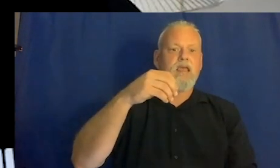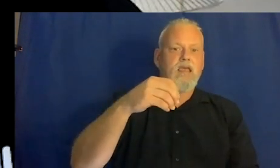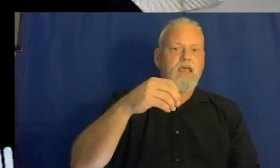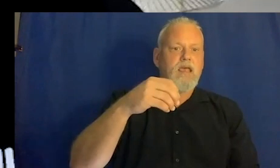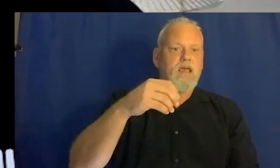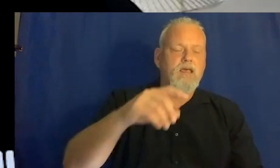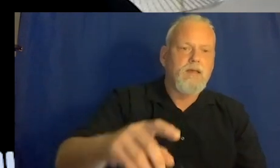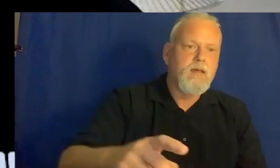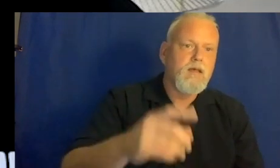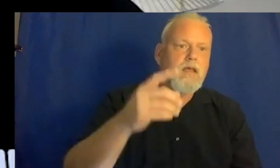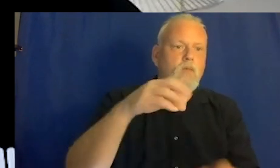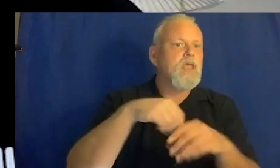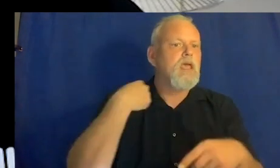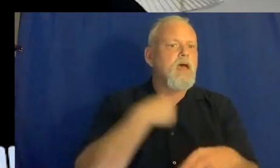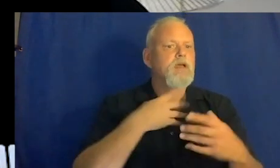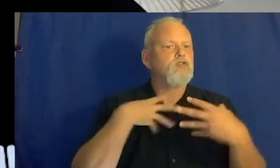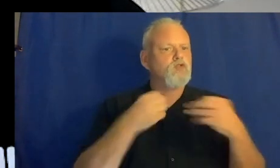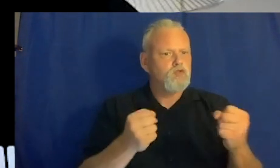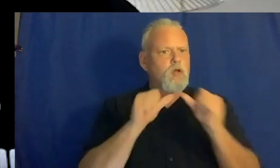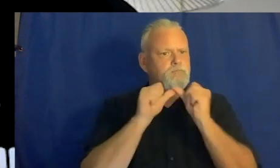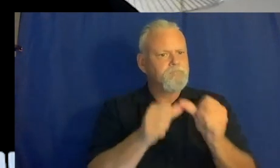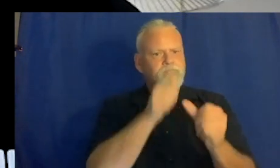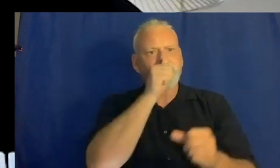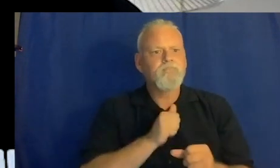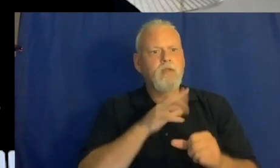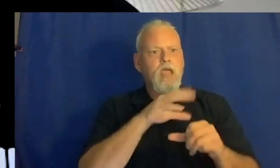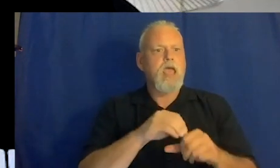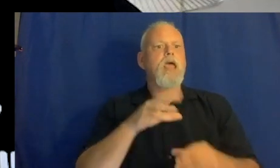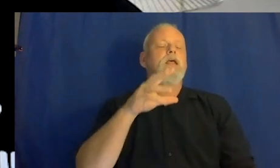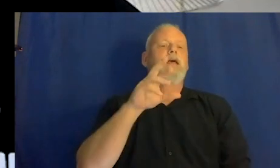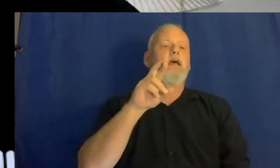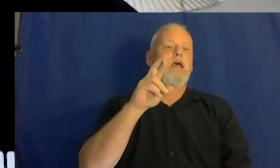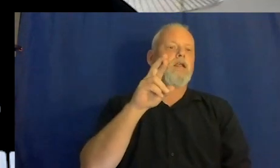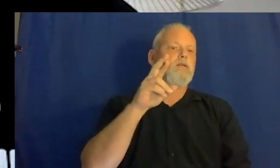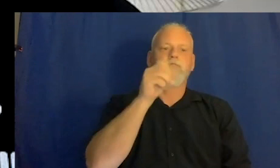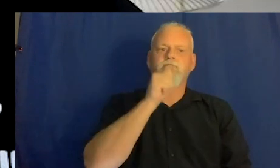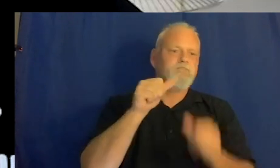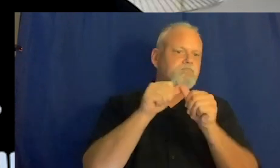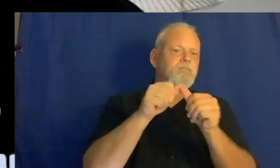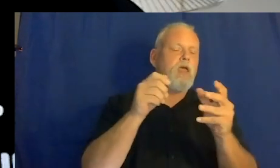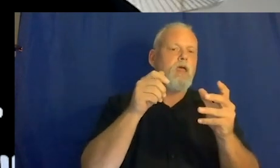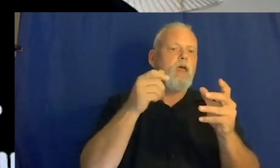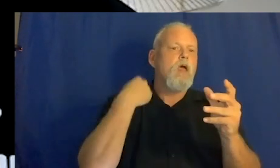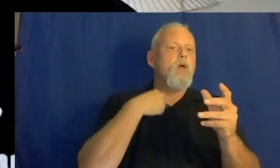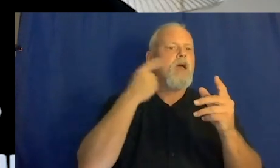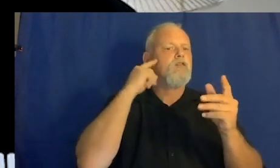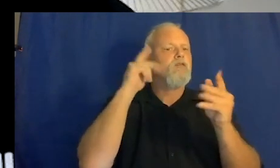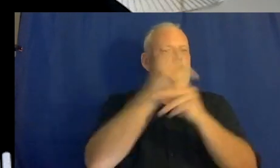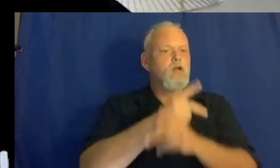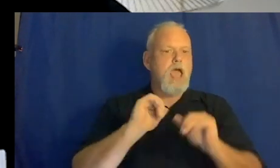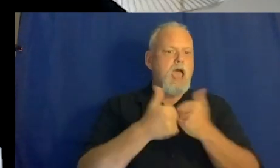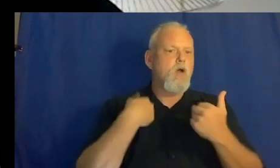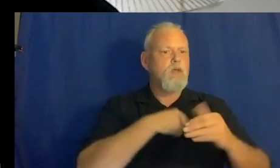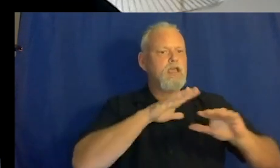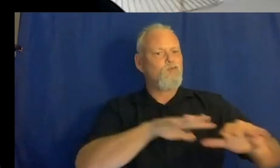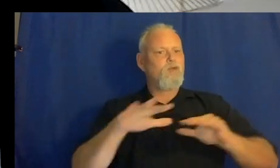strong, steadfast, and resilient. As conversations commence about how our communities might begin to further relax physical distancing